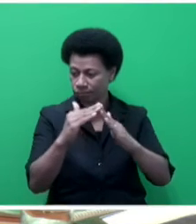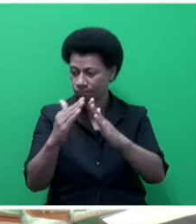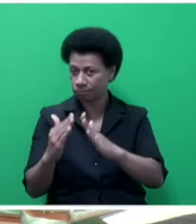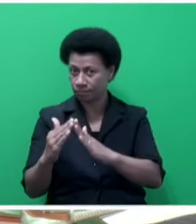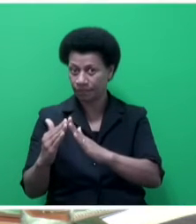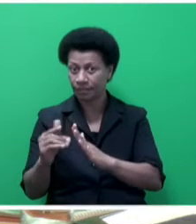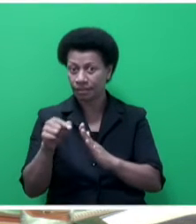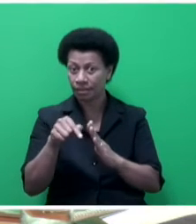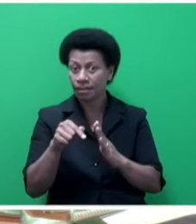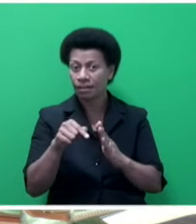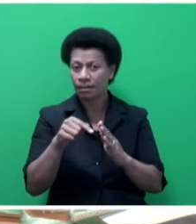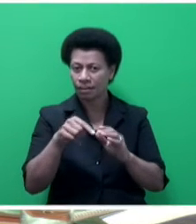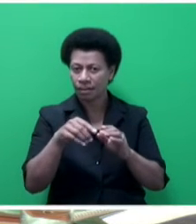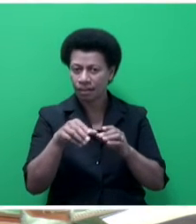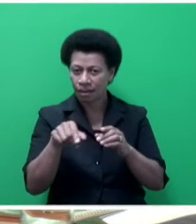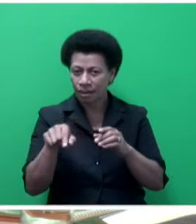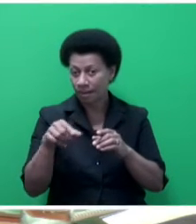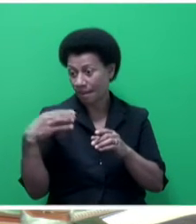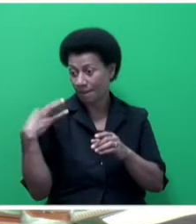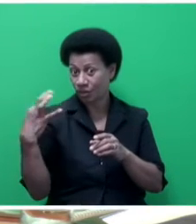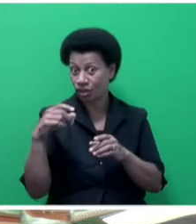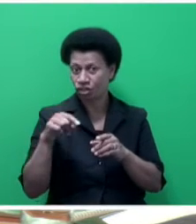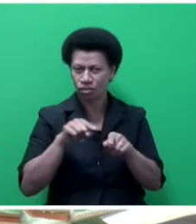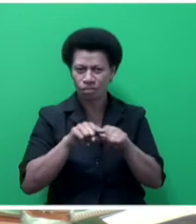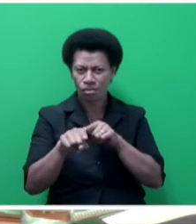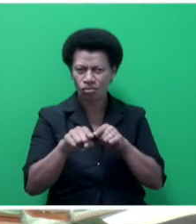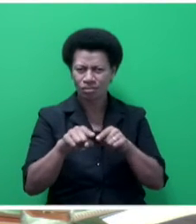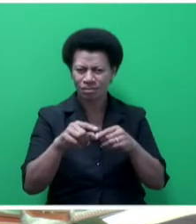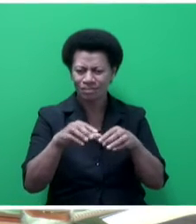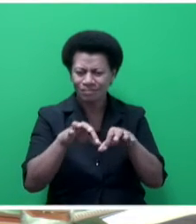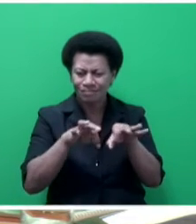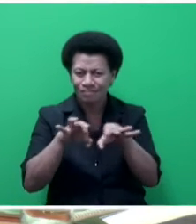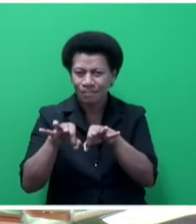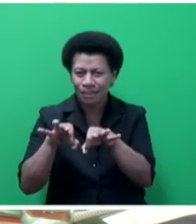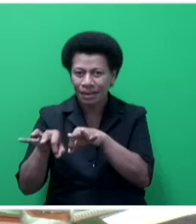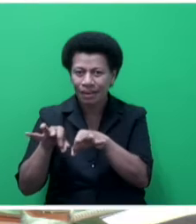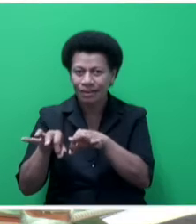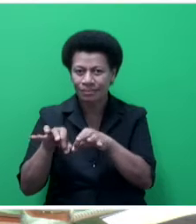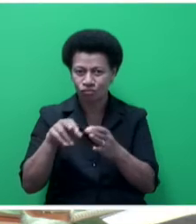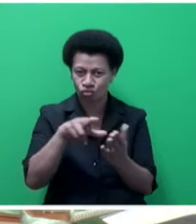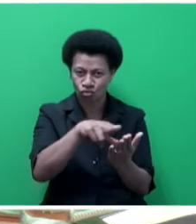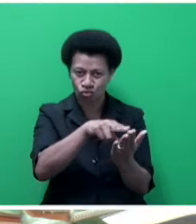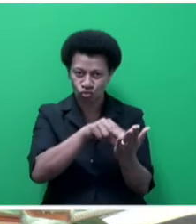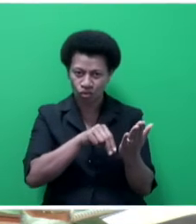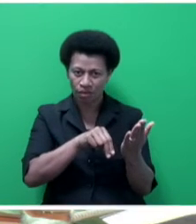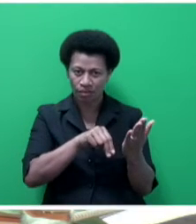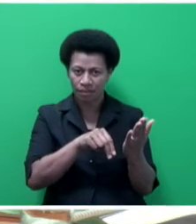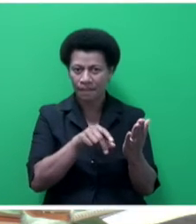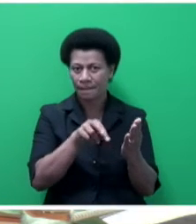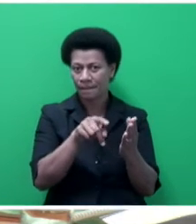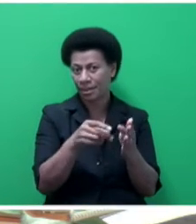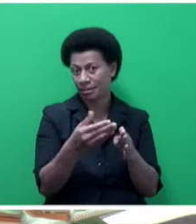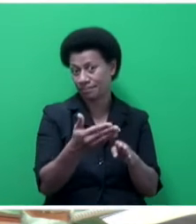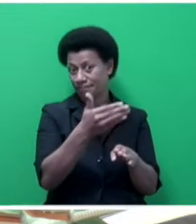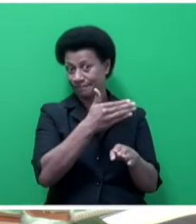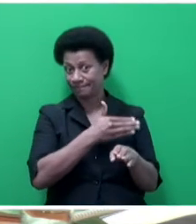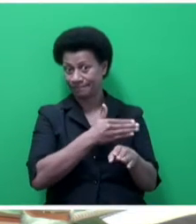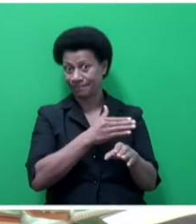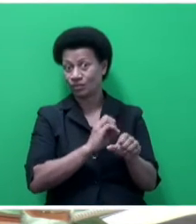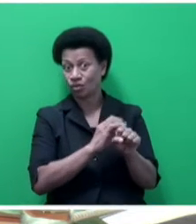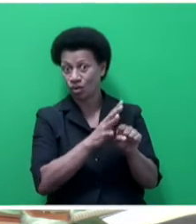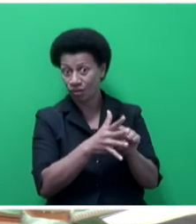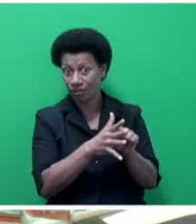of the building plans were drawn by the architects' draftsmen during the pre-COVID and lodged at the height